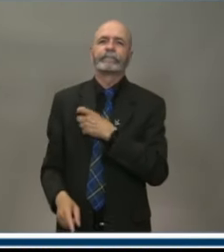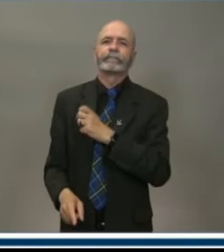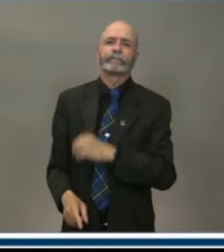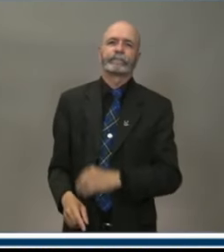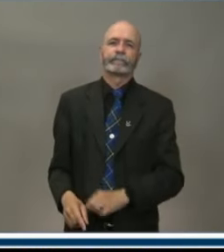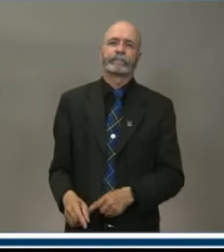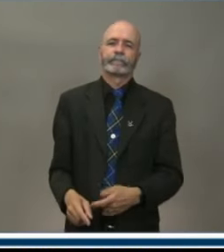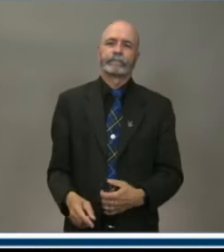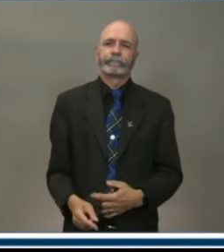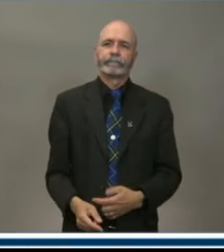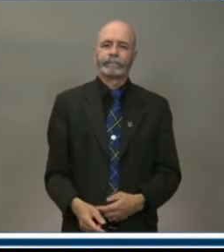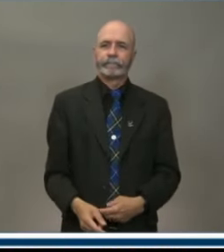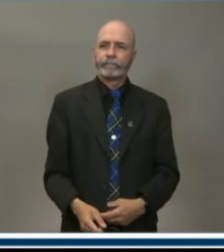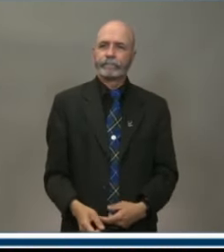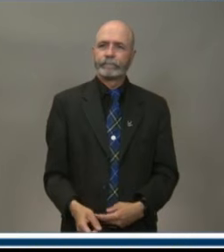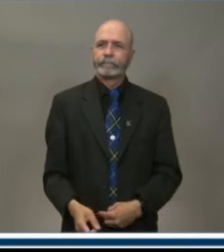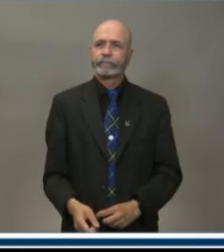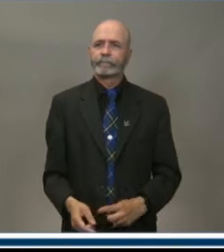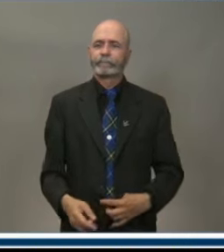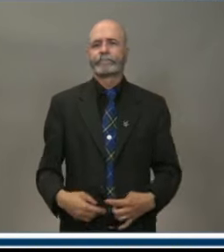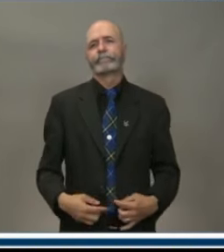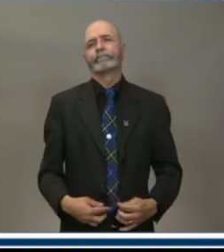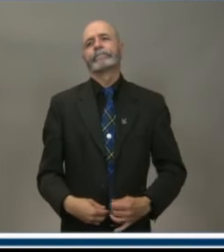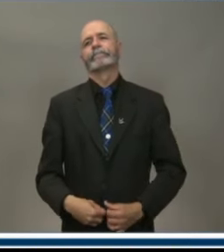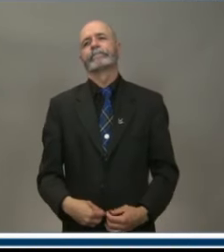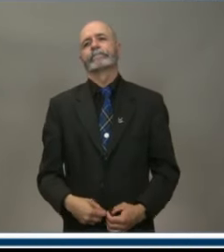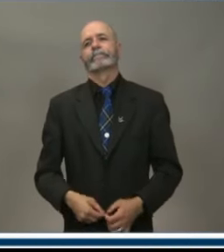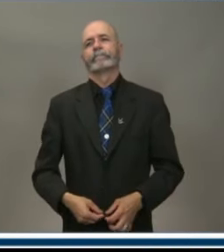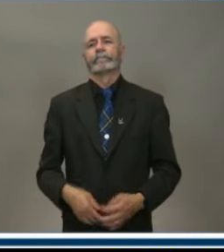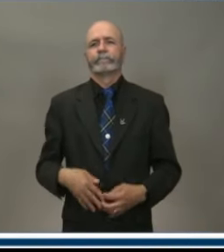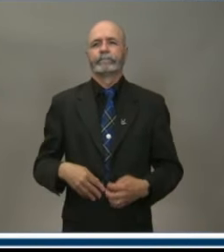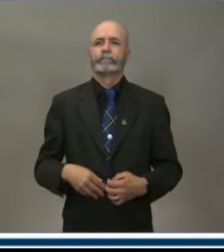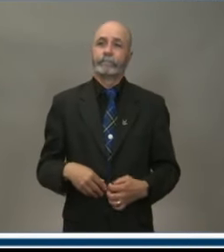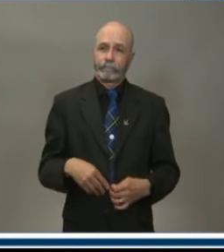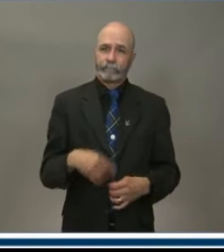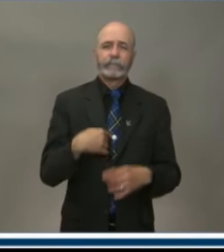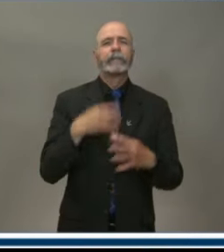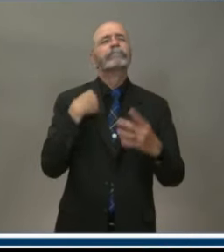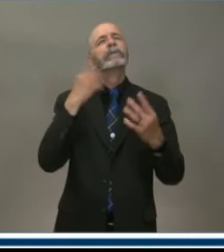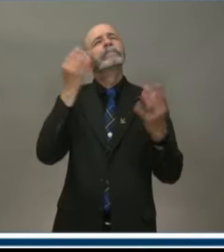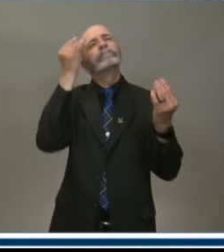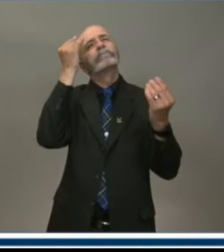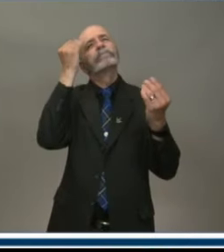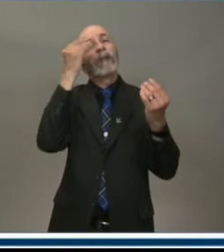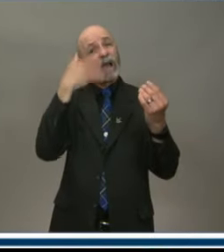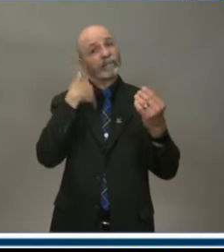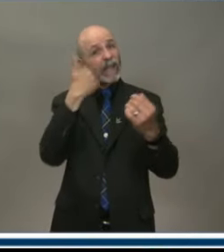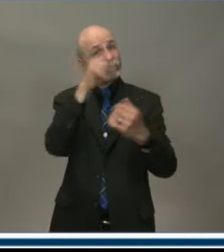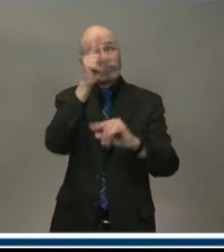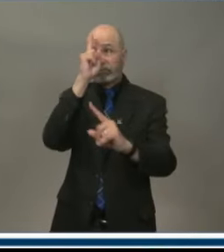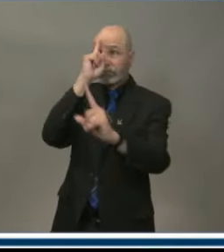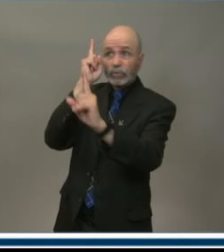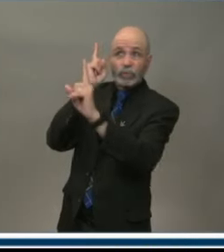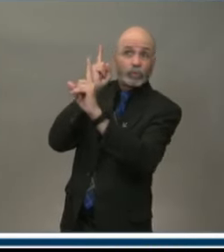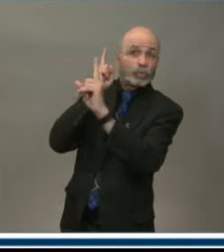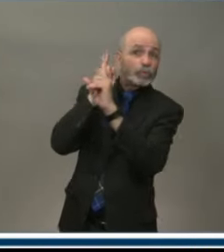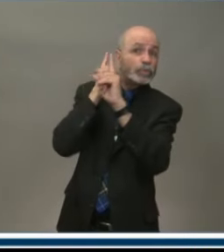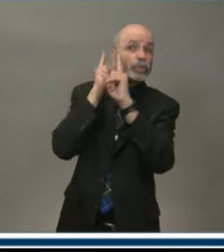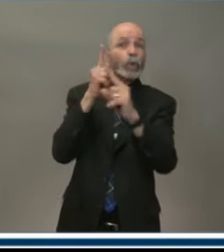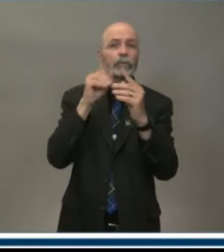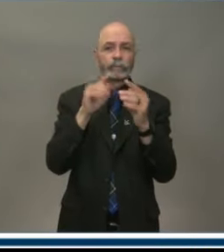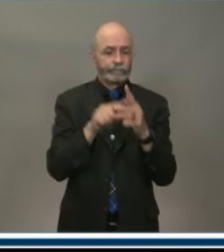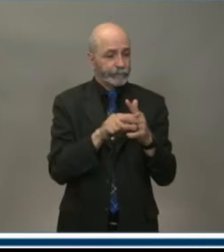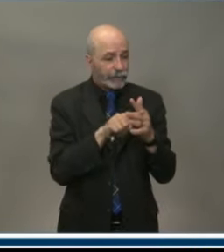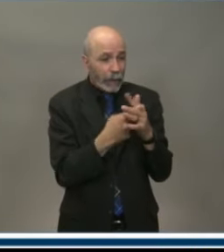on Natasha's question, I'm just kind of wondering, is there a specific goal that we're actually working towards in order to start looking at easing